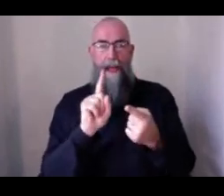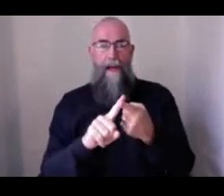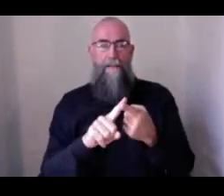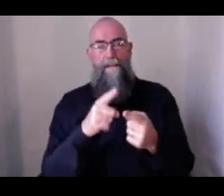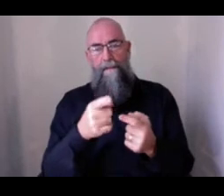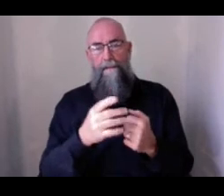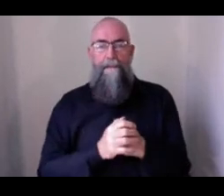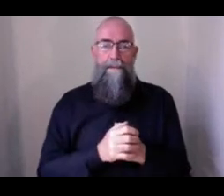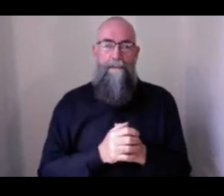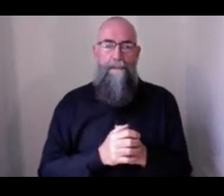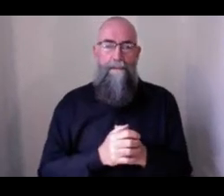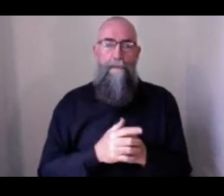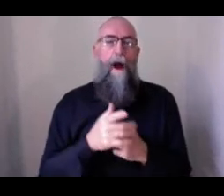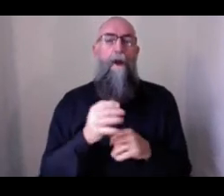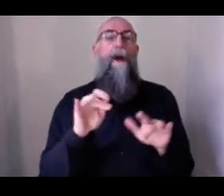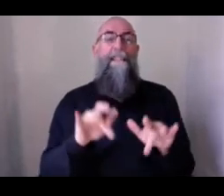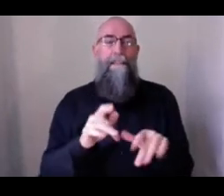sorry.